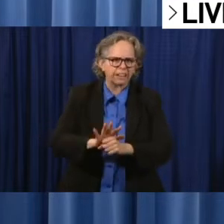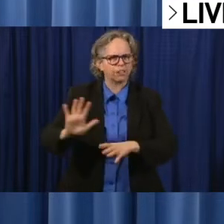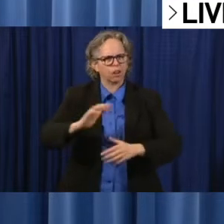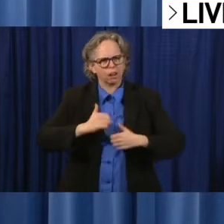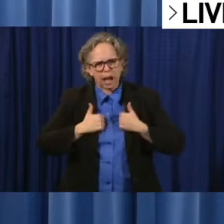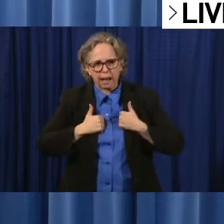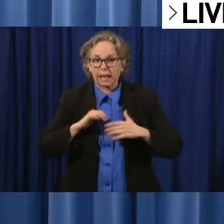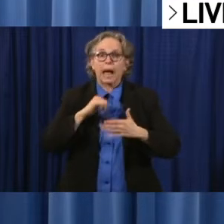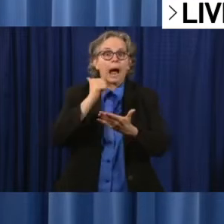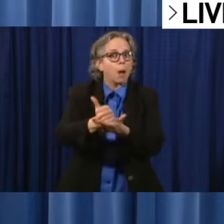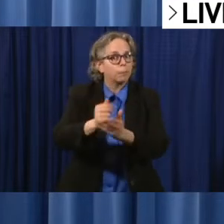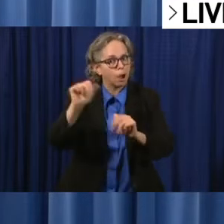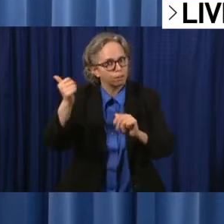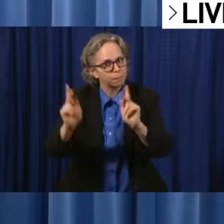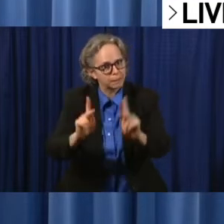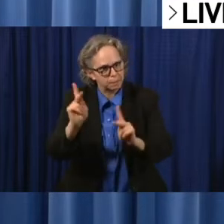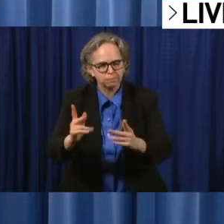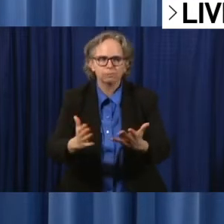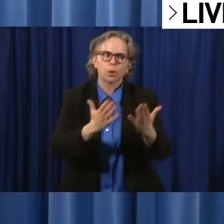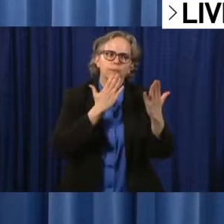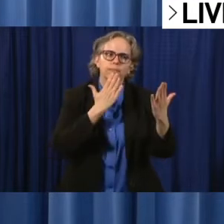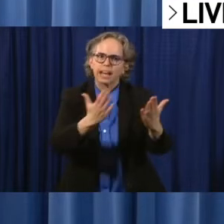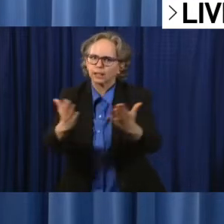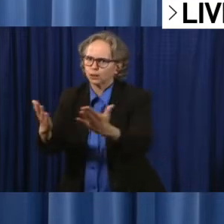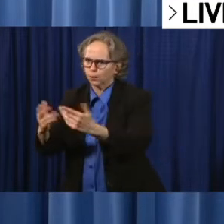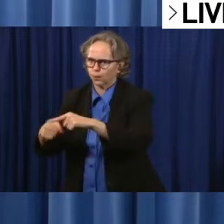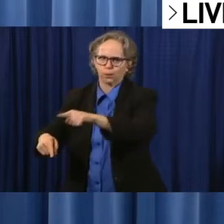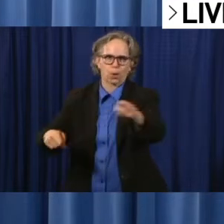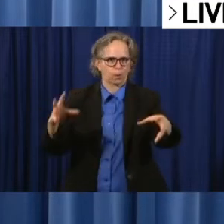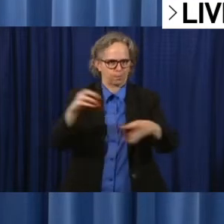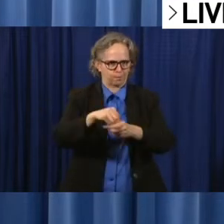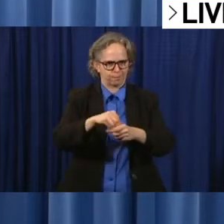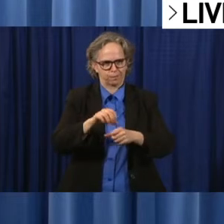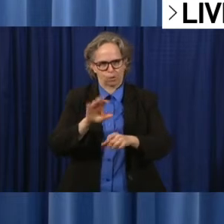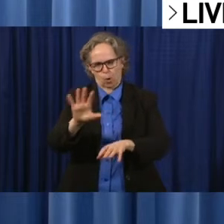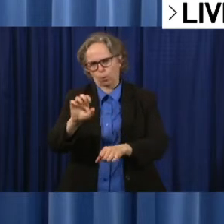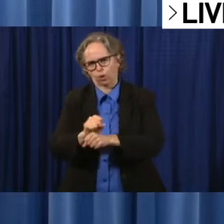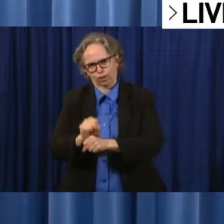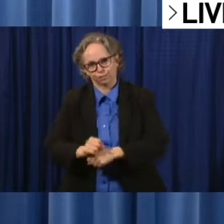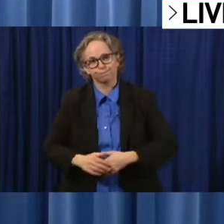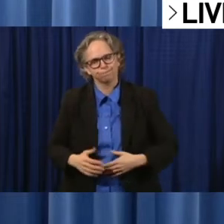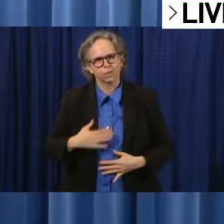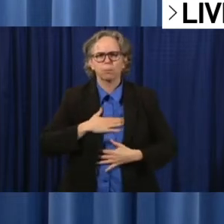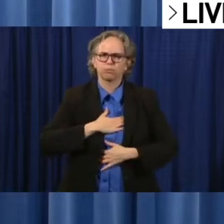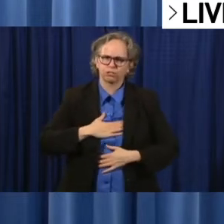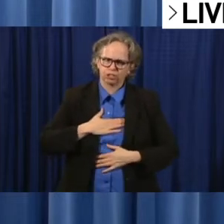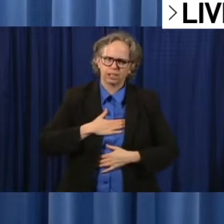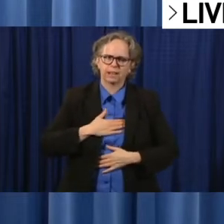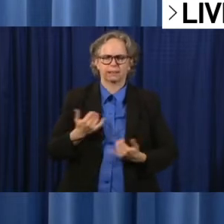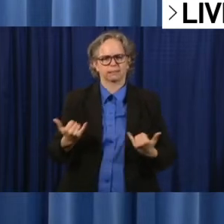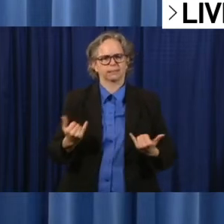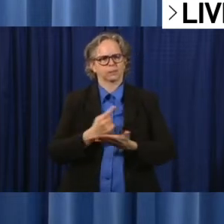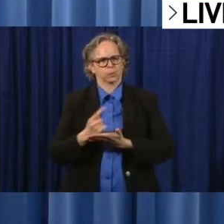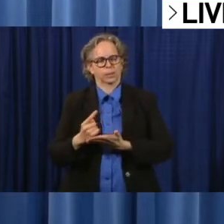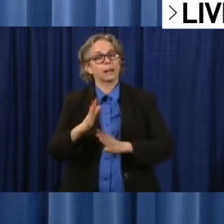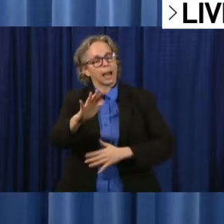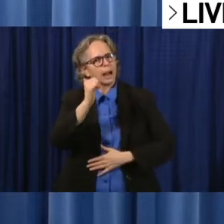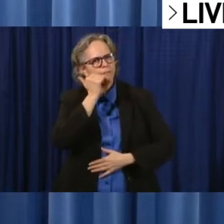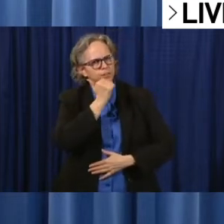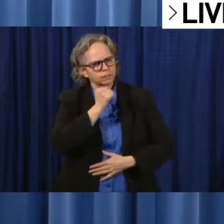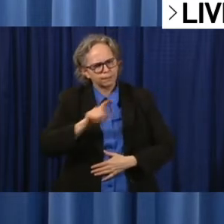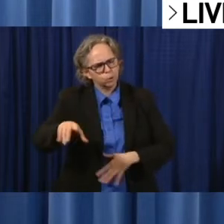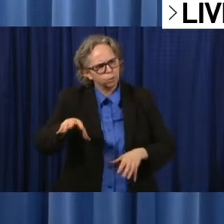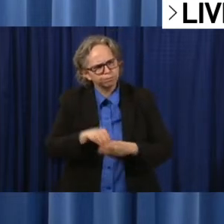each and every one of you for what you do. We appreciate you this week, and we appreciate you every single day. Thanks for your great